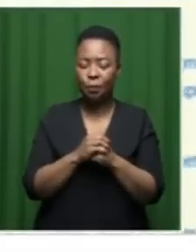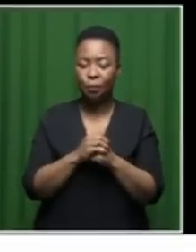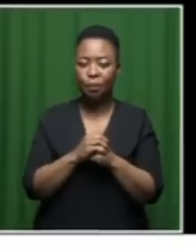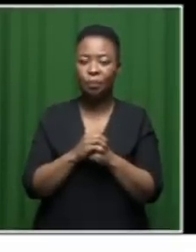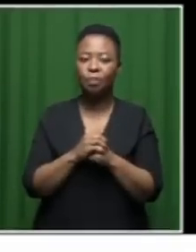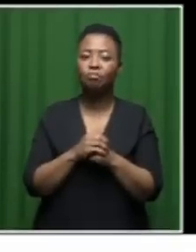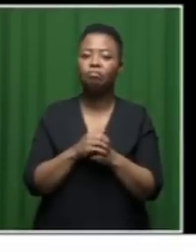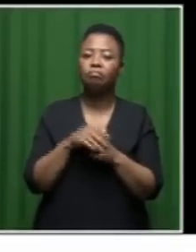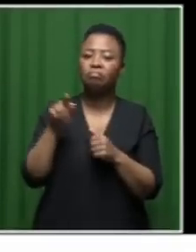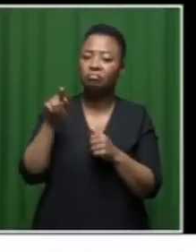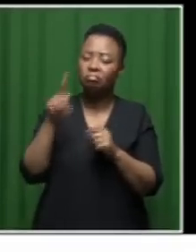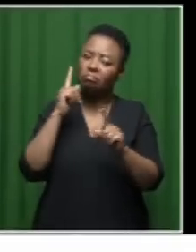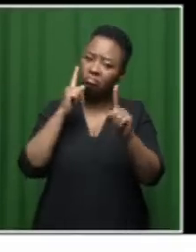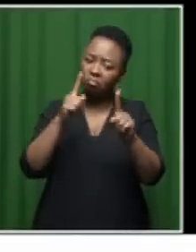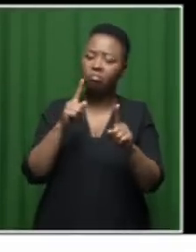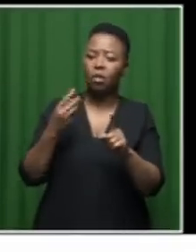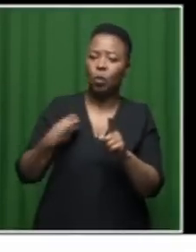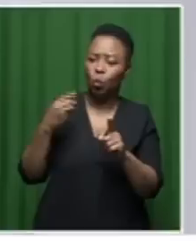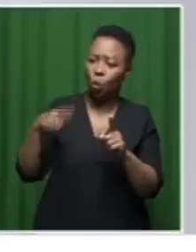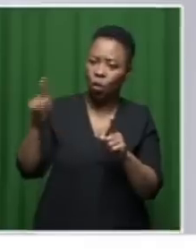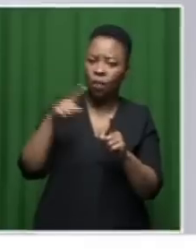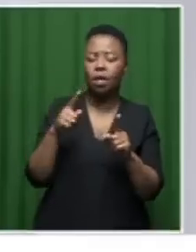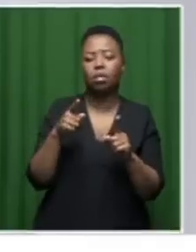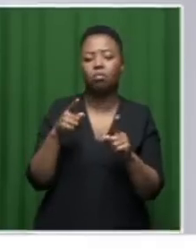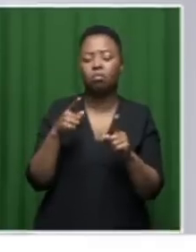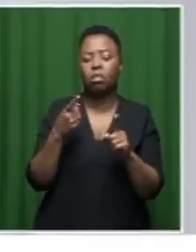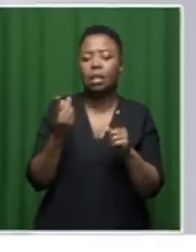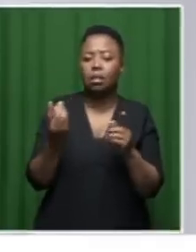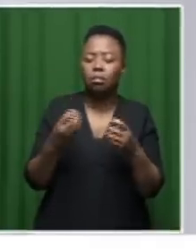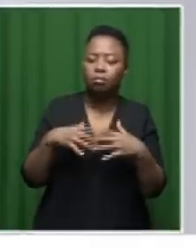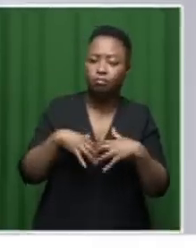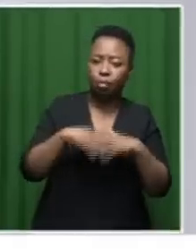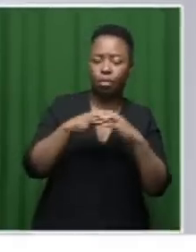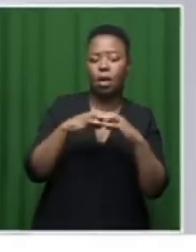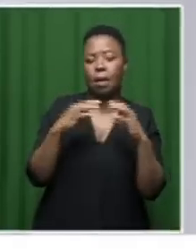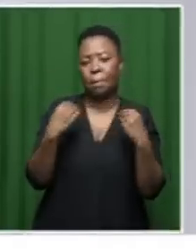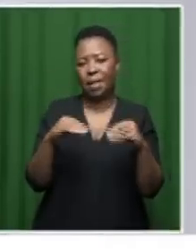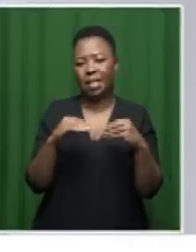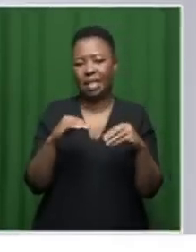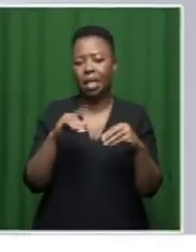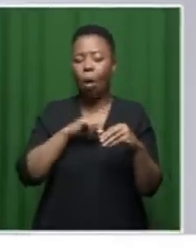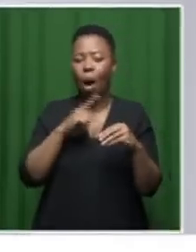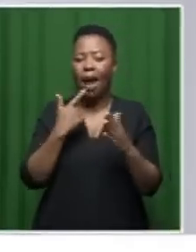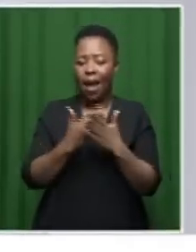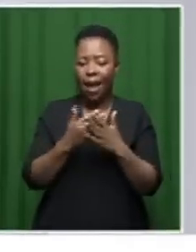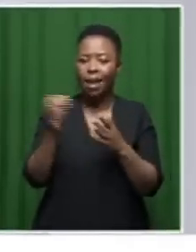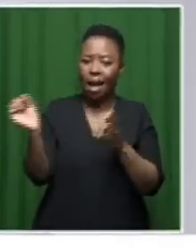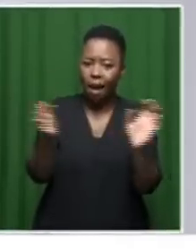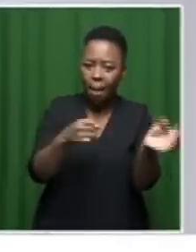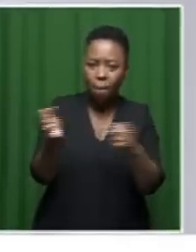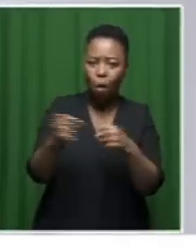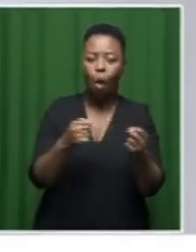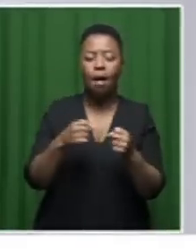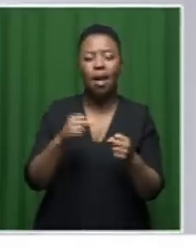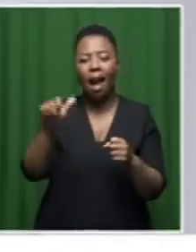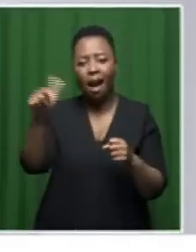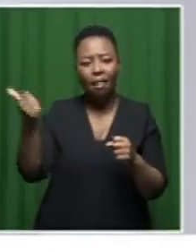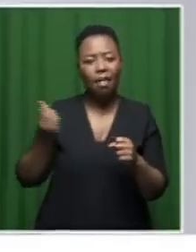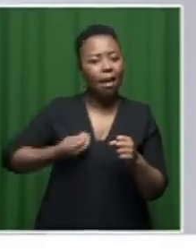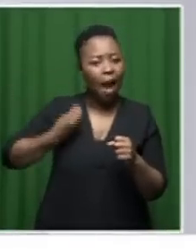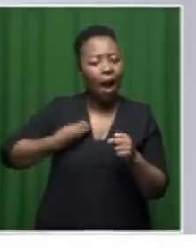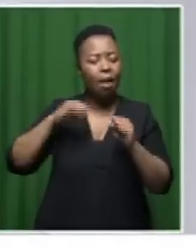it an entrepreneurial pursuits that, one, create economic opportunities so they can employ other young people who